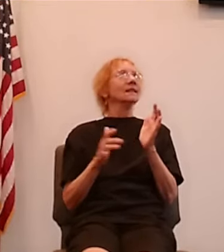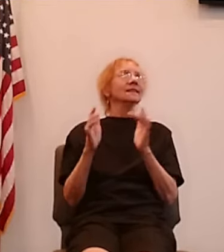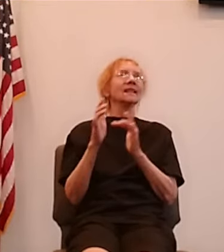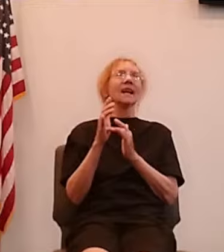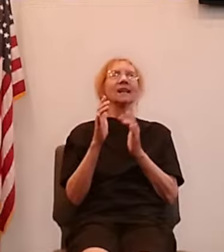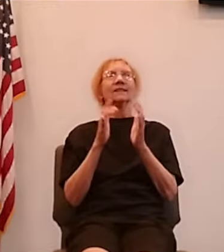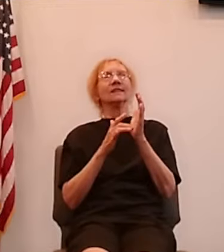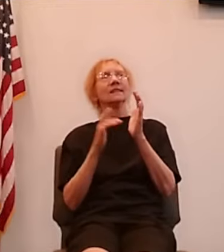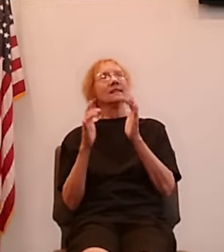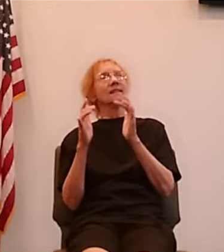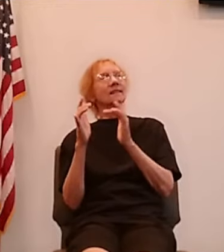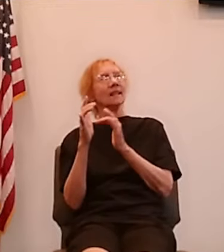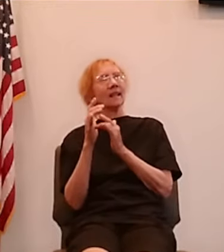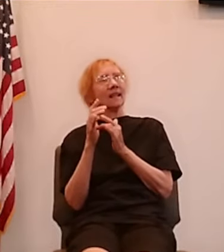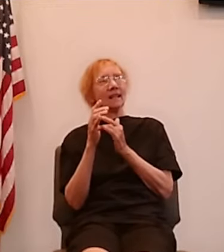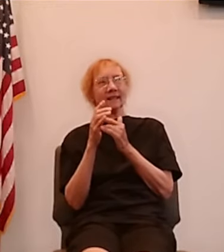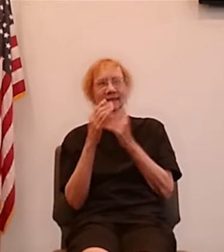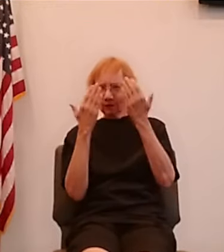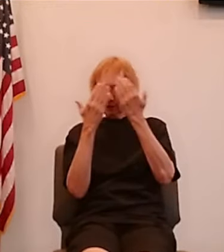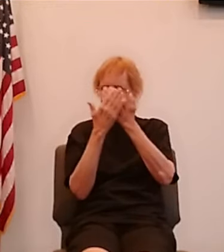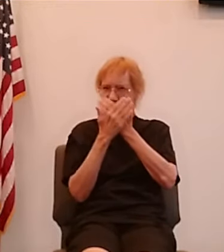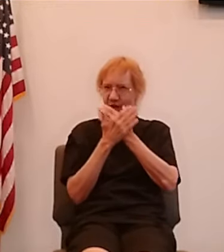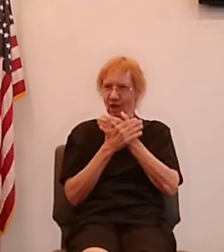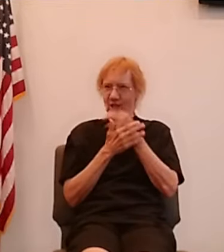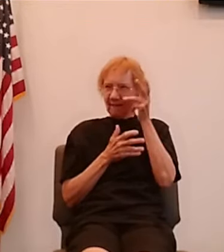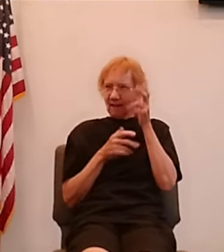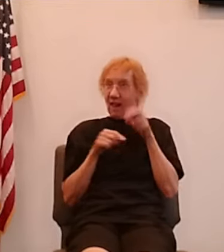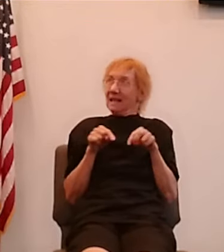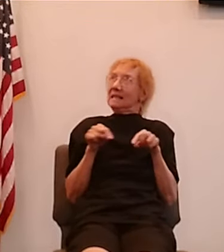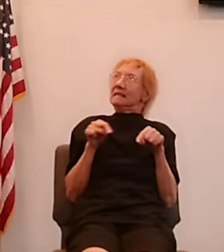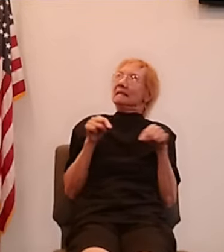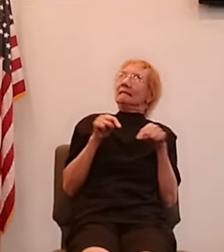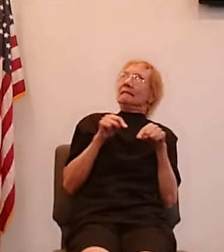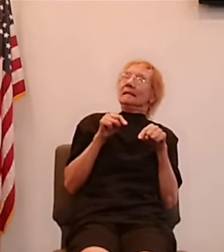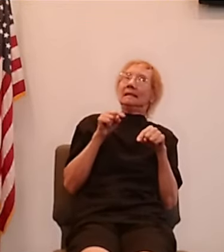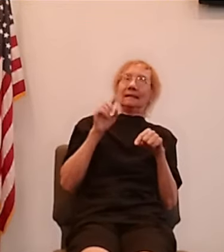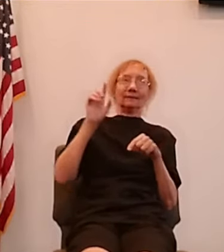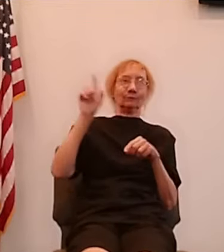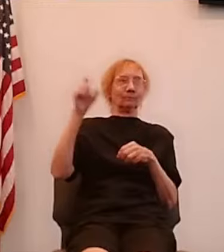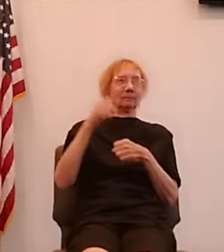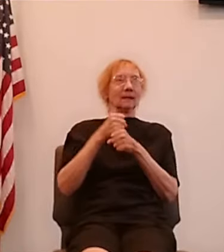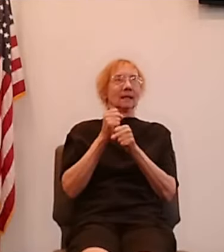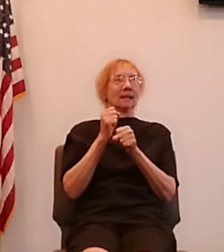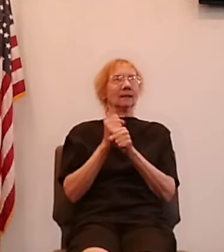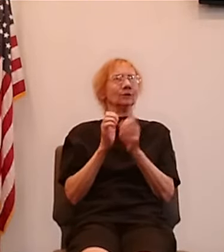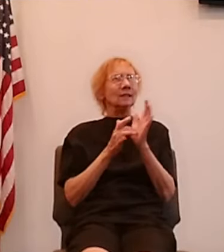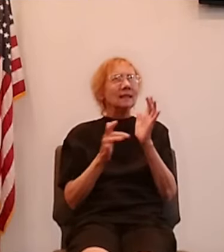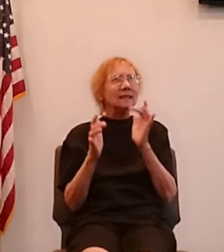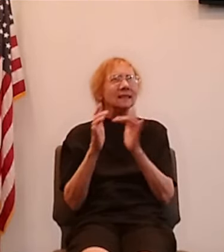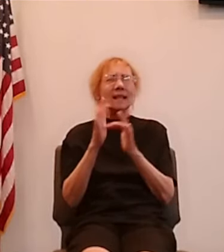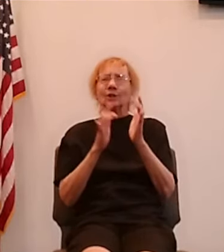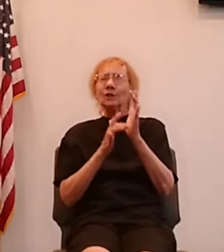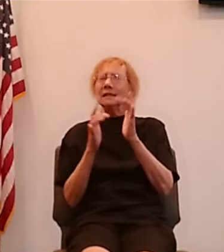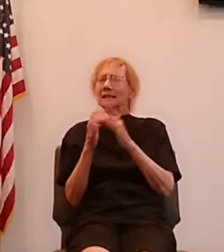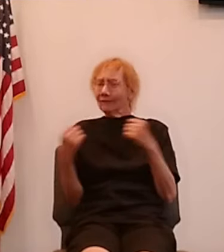Jesus, Jesus, you make the darkness tremble. Jesus,